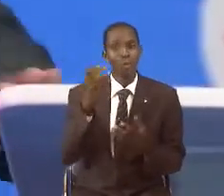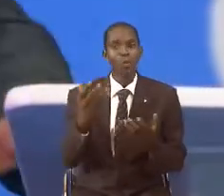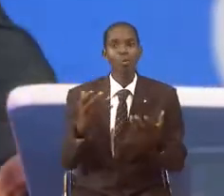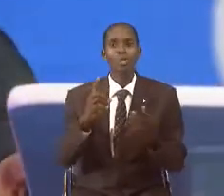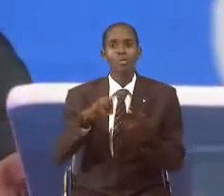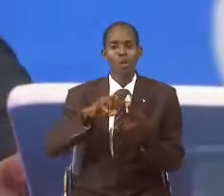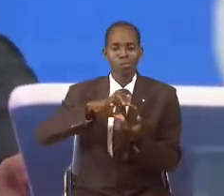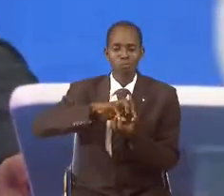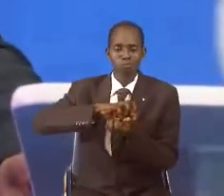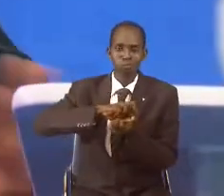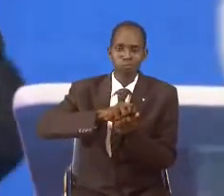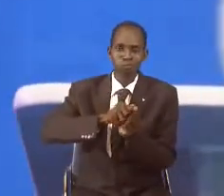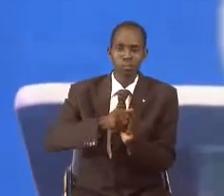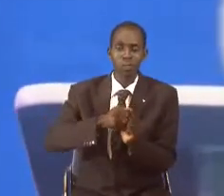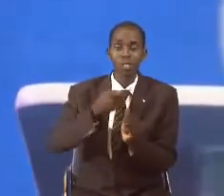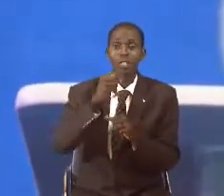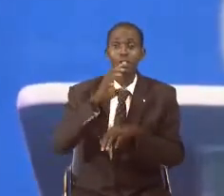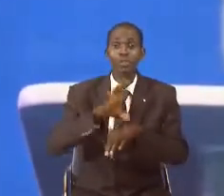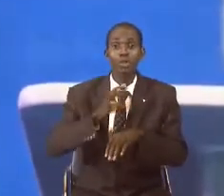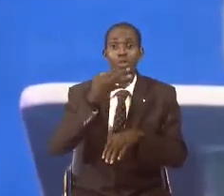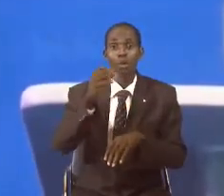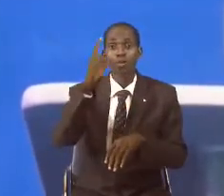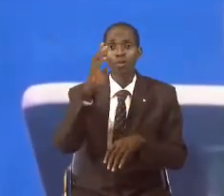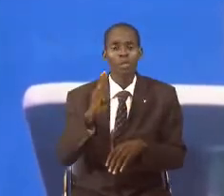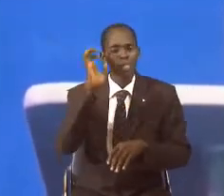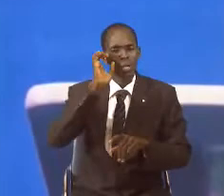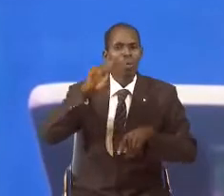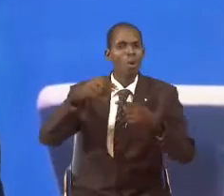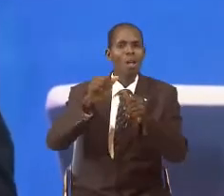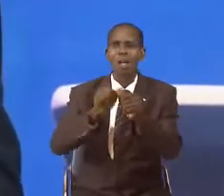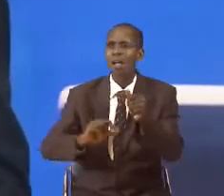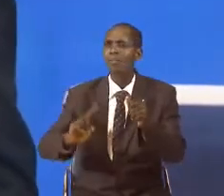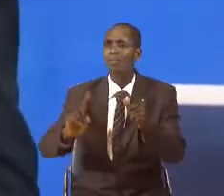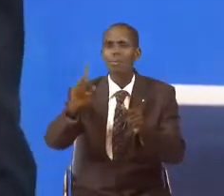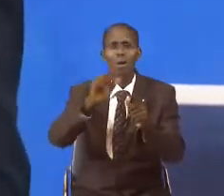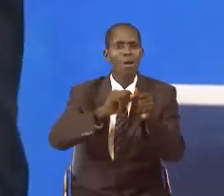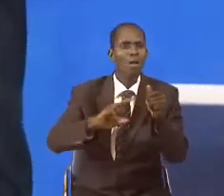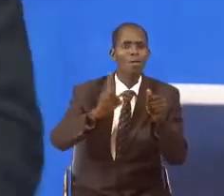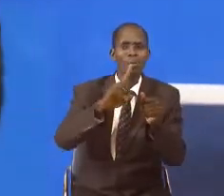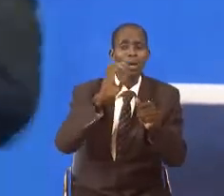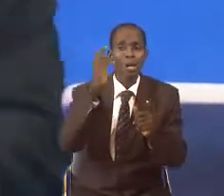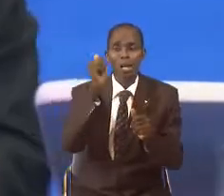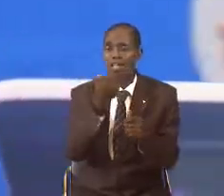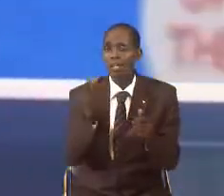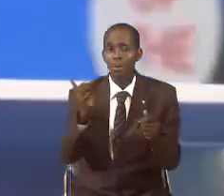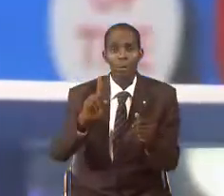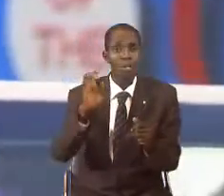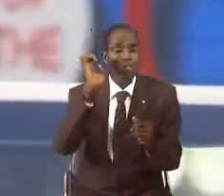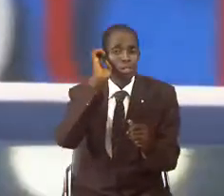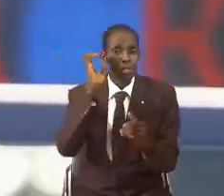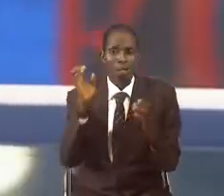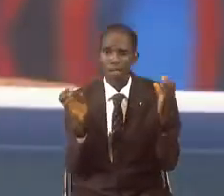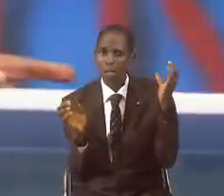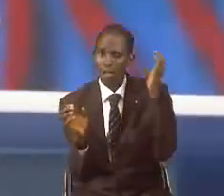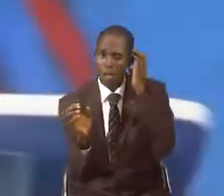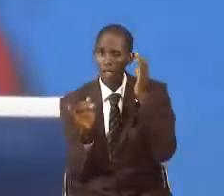was cruel. He wanted to crush the church of God. He went everywhere.